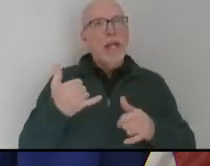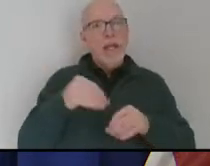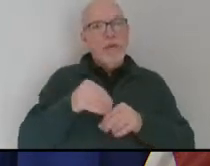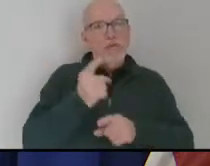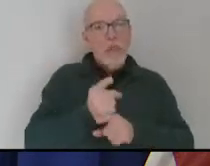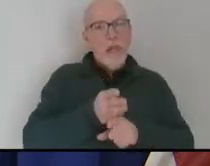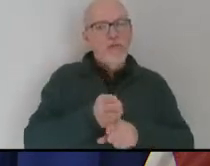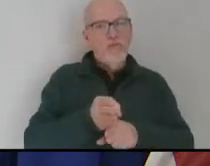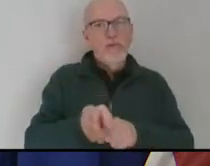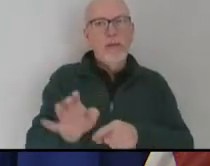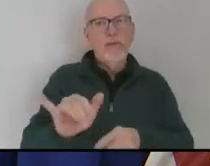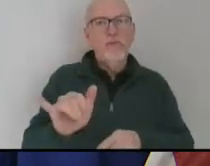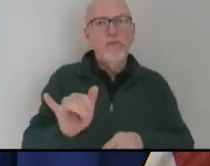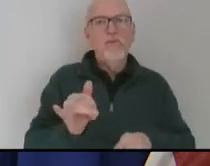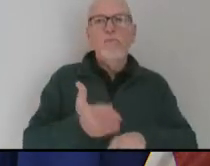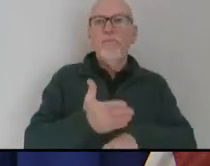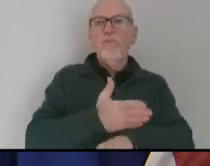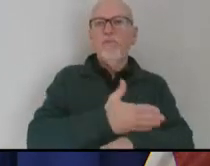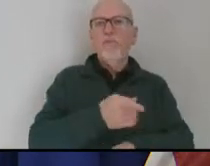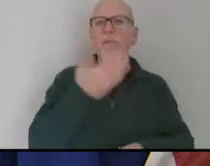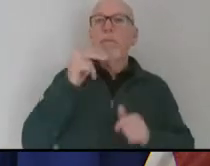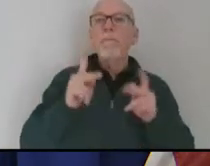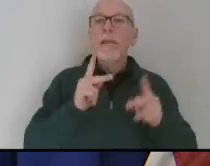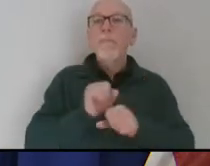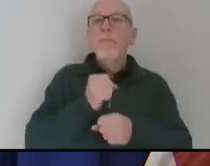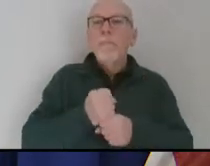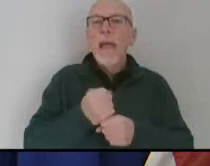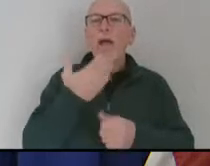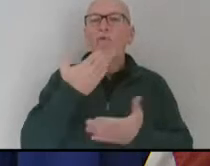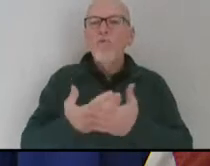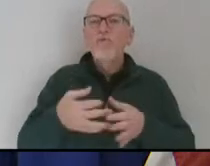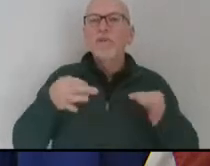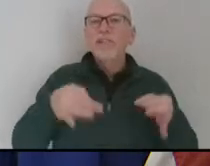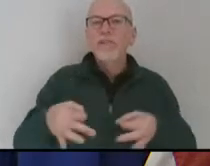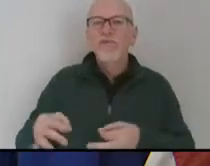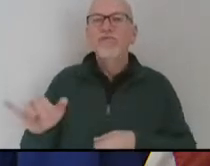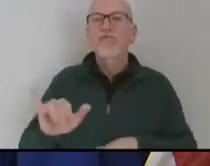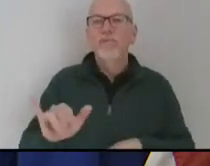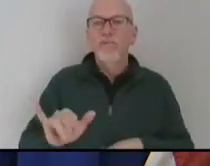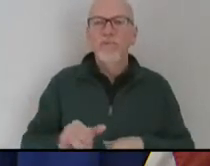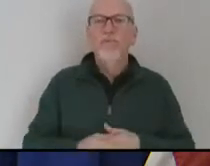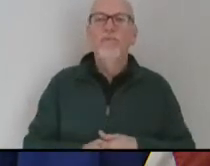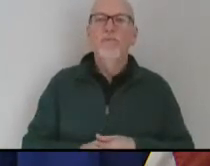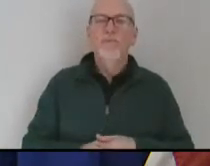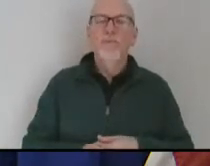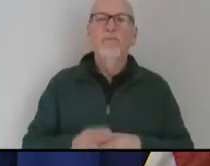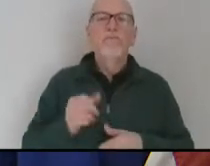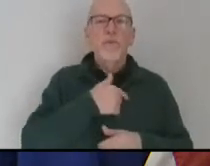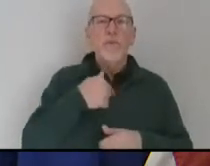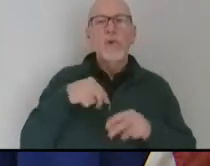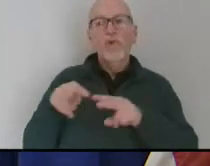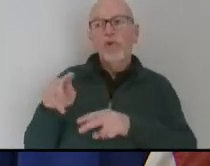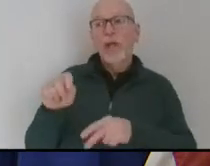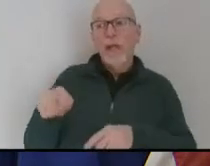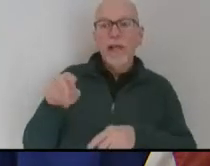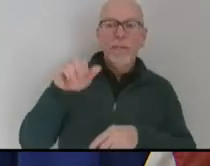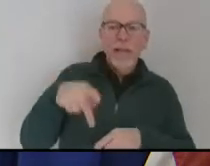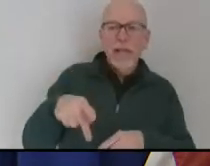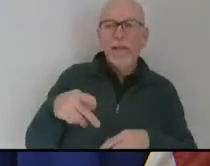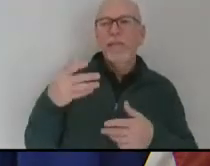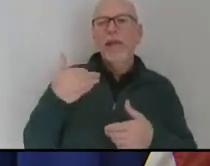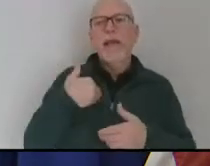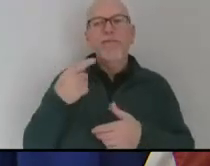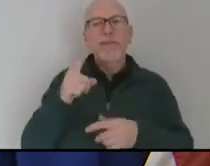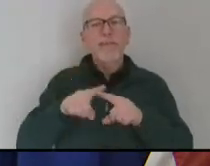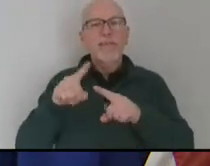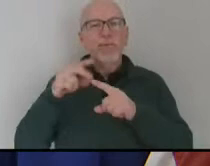there. And that's because people are making the right decisions as well. And so, yeah, we're looking at these maps, and there's a number of reasons, and you